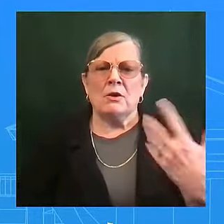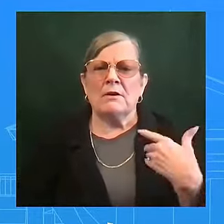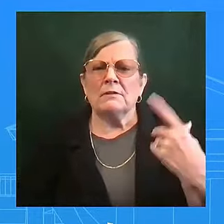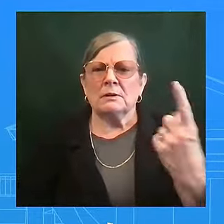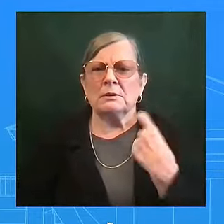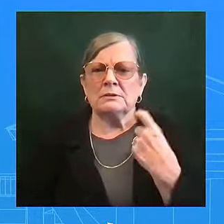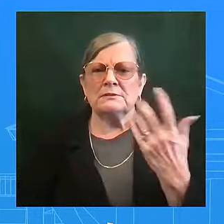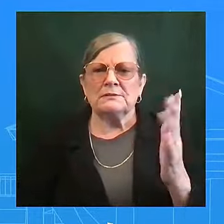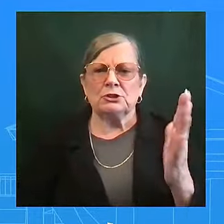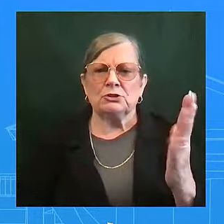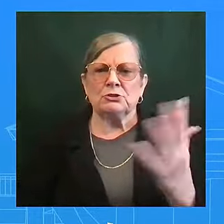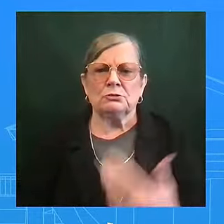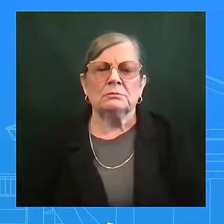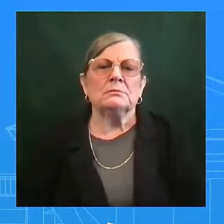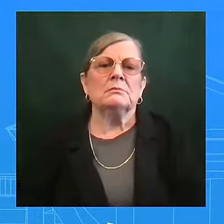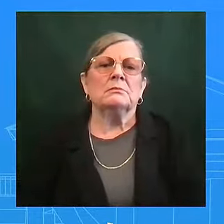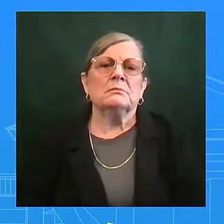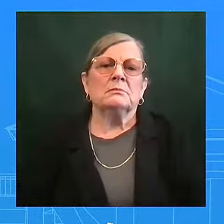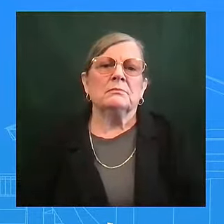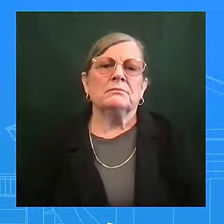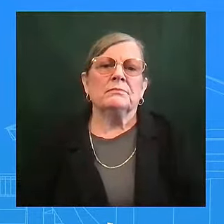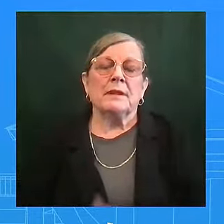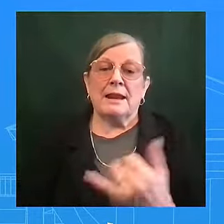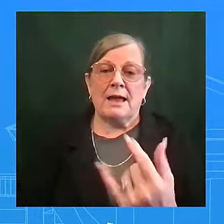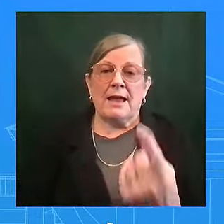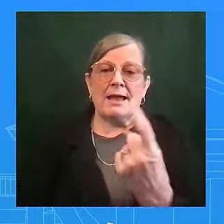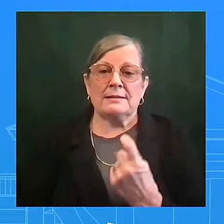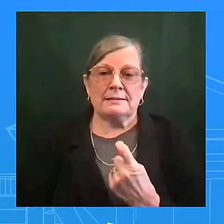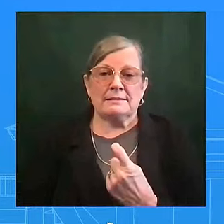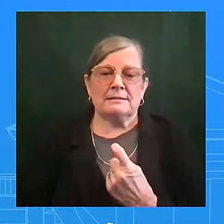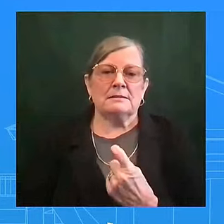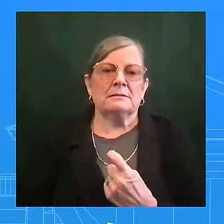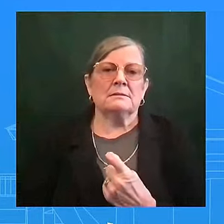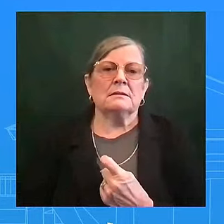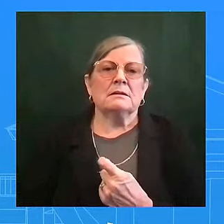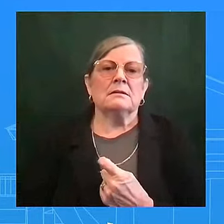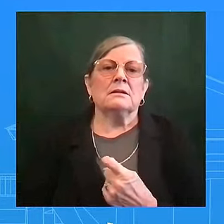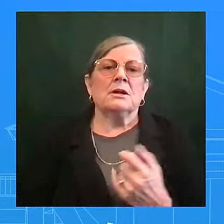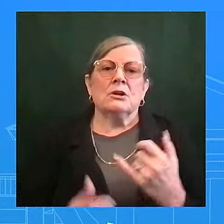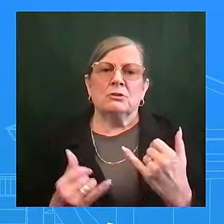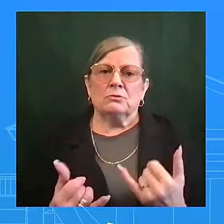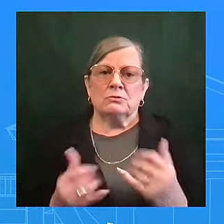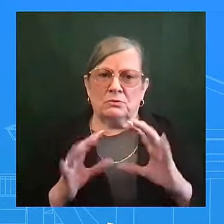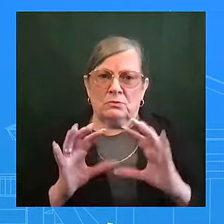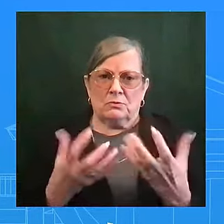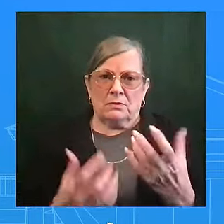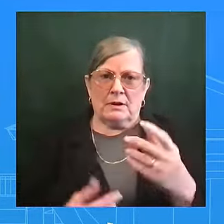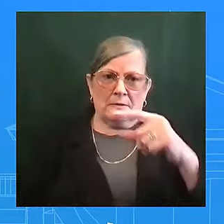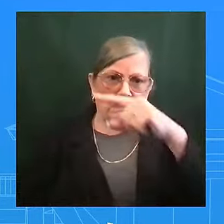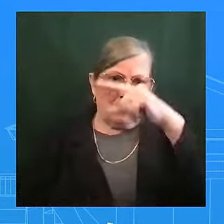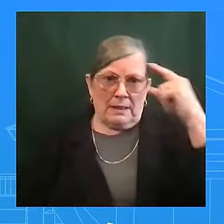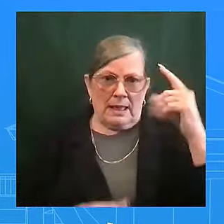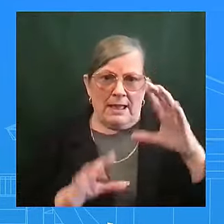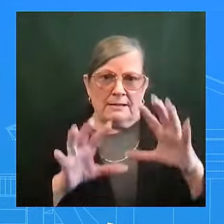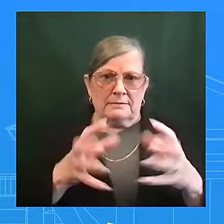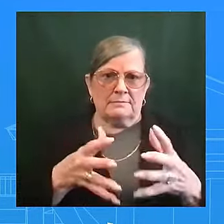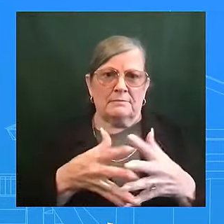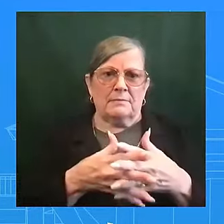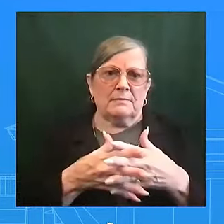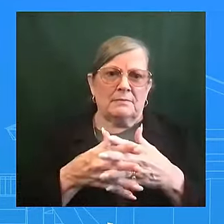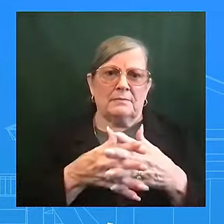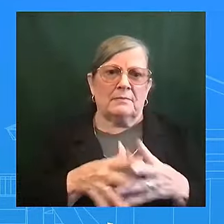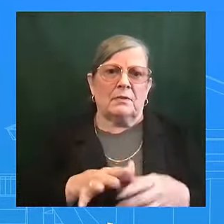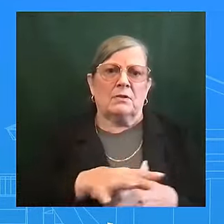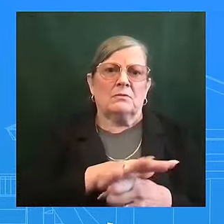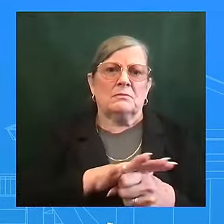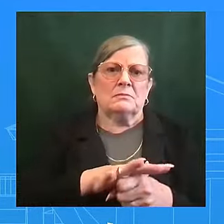Caucus released its corporate accountability report on diversity, equity, and inclusion. It asks corporate